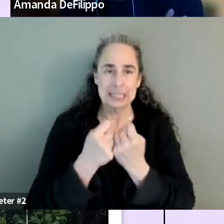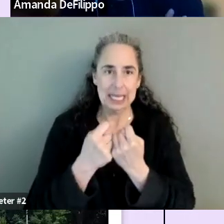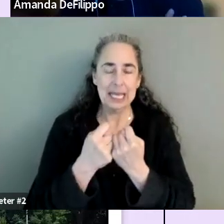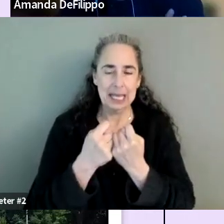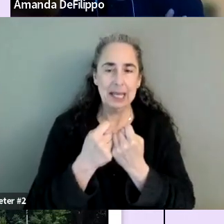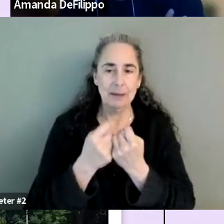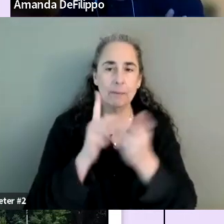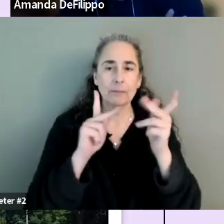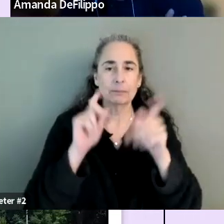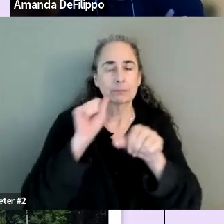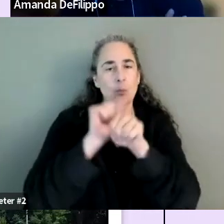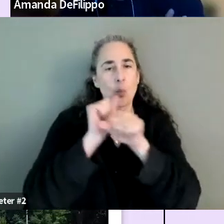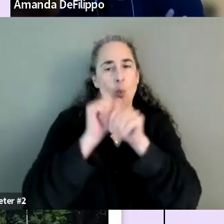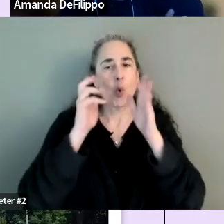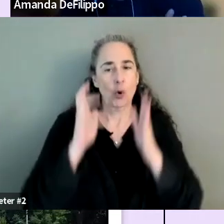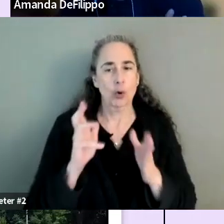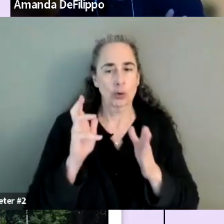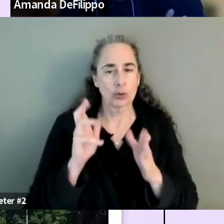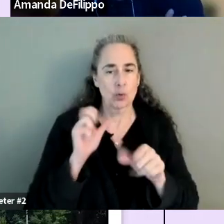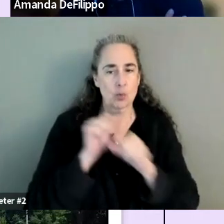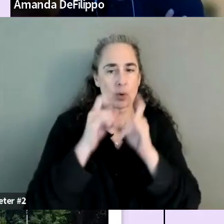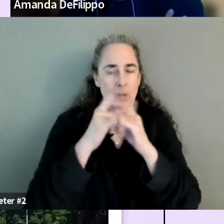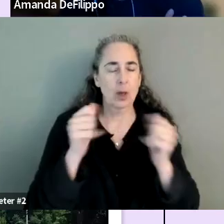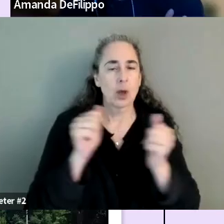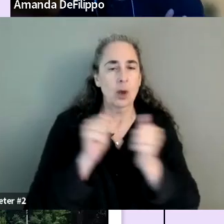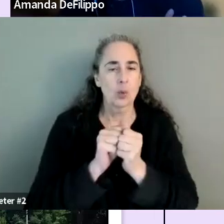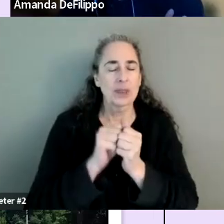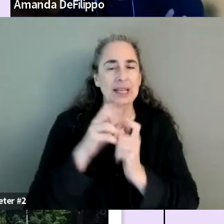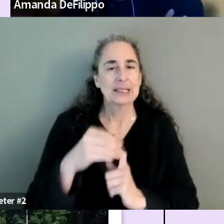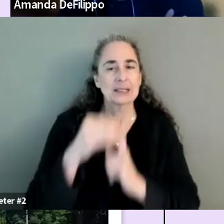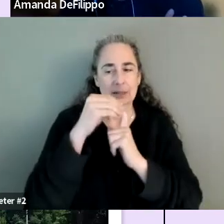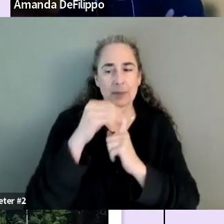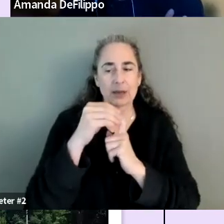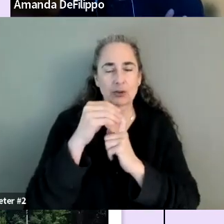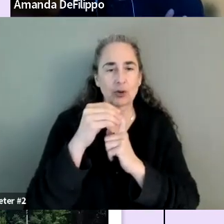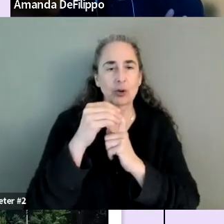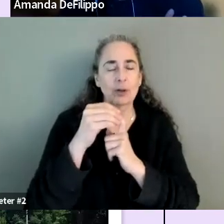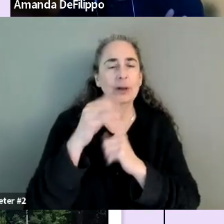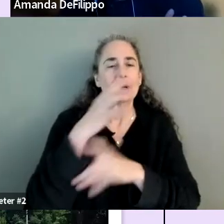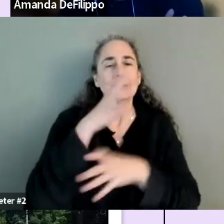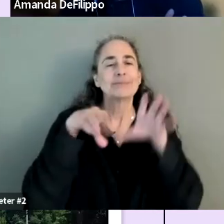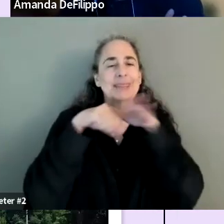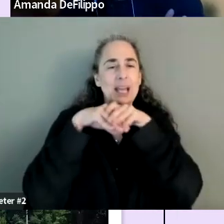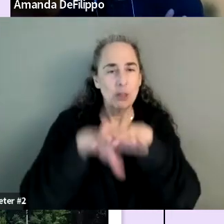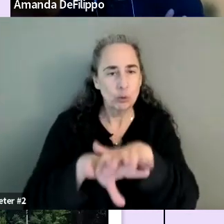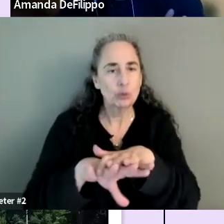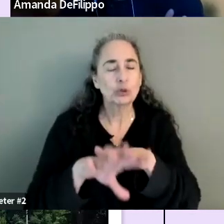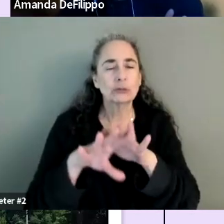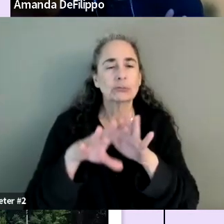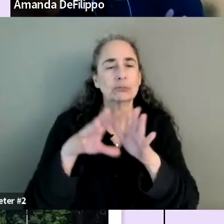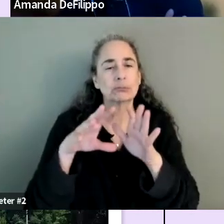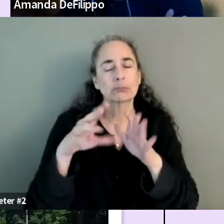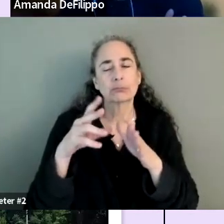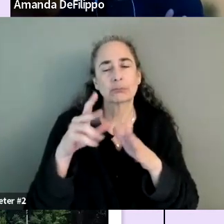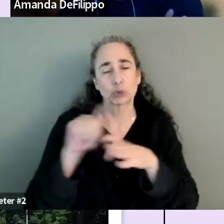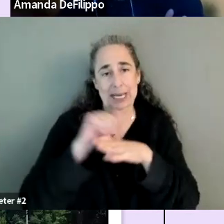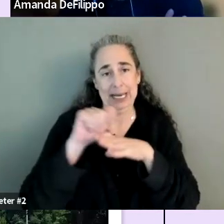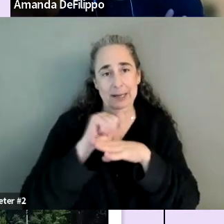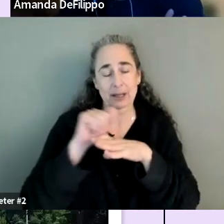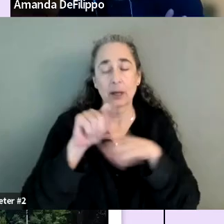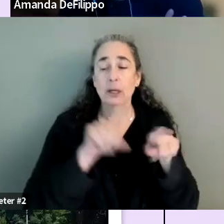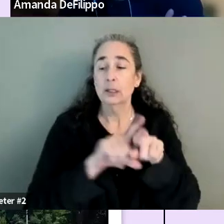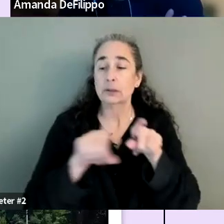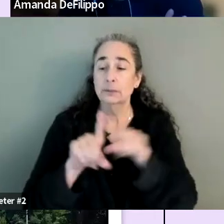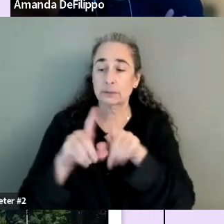in camps with a very special inclusion training. We also